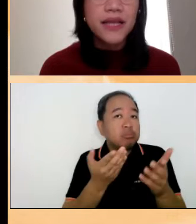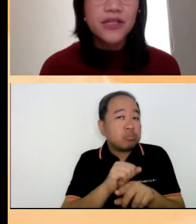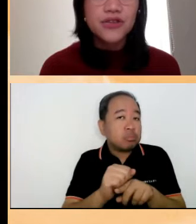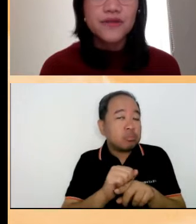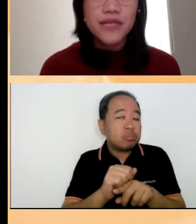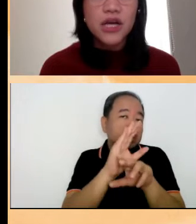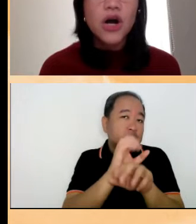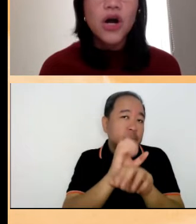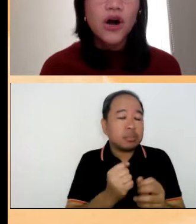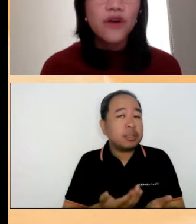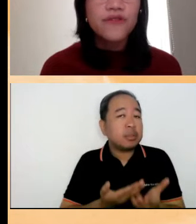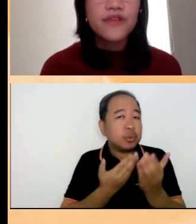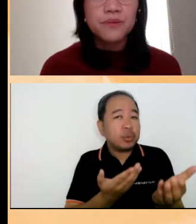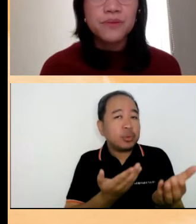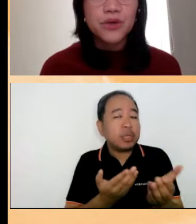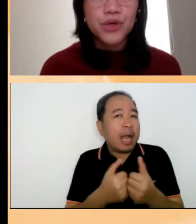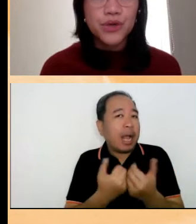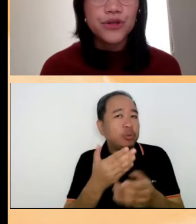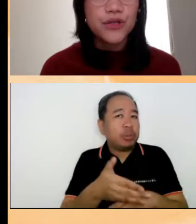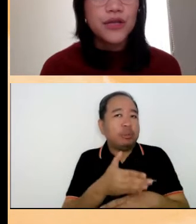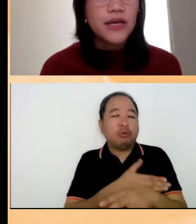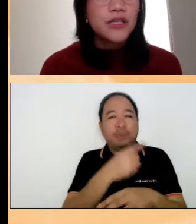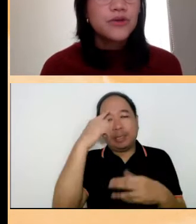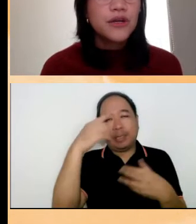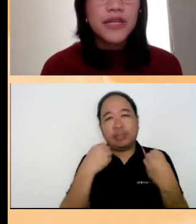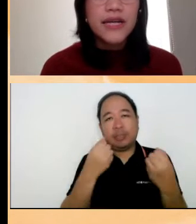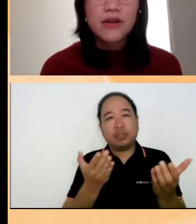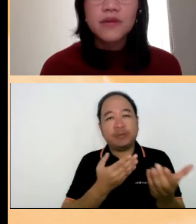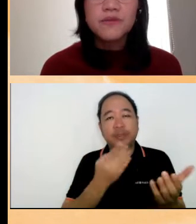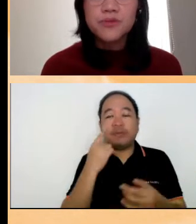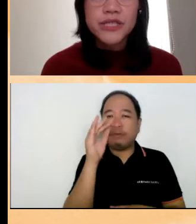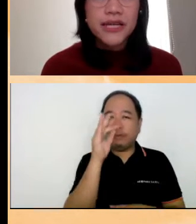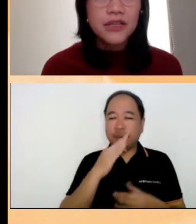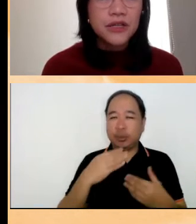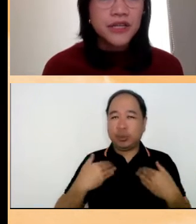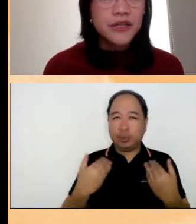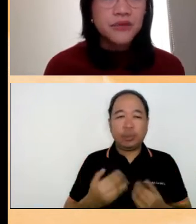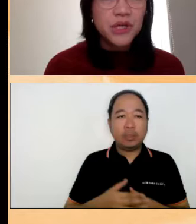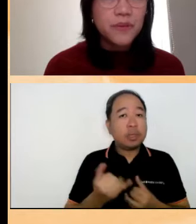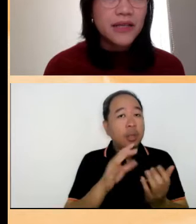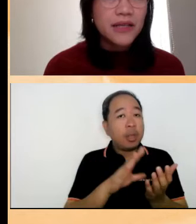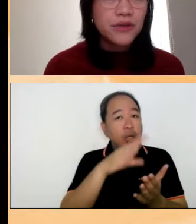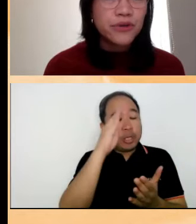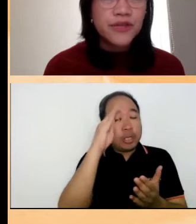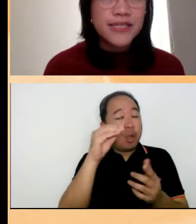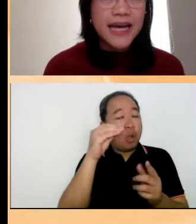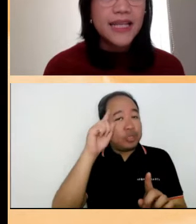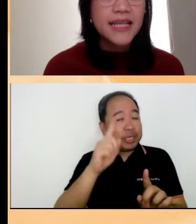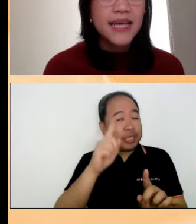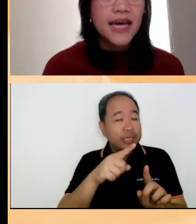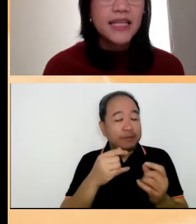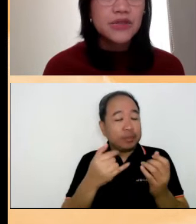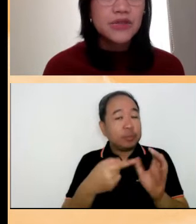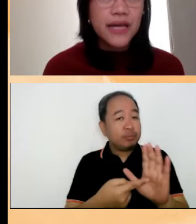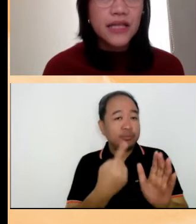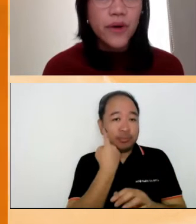mental health services of the Filipino youth. So the learning outcomes were presented earlier. Can we go back to the previous slide?